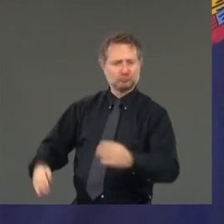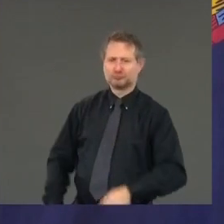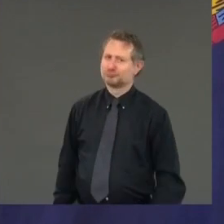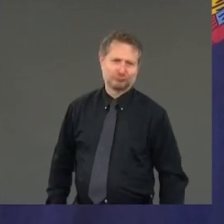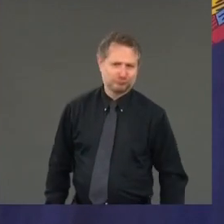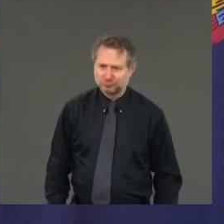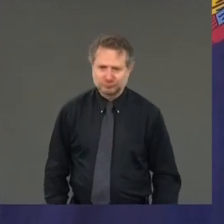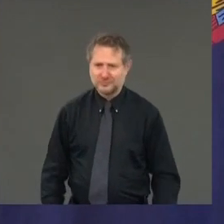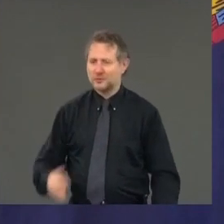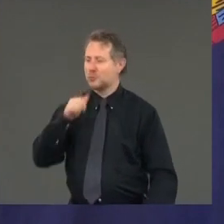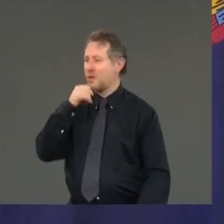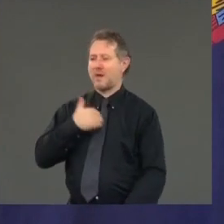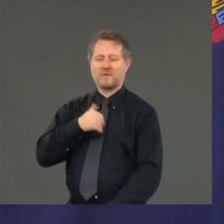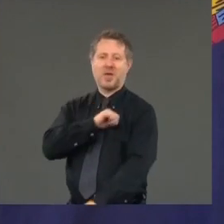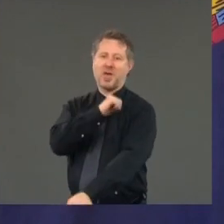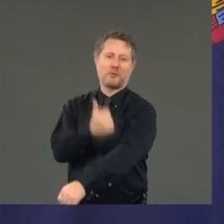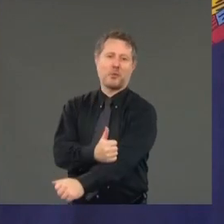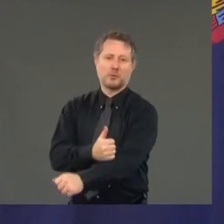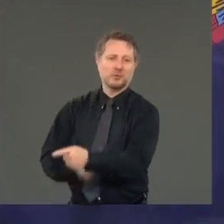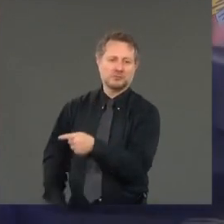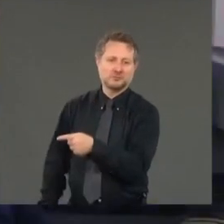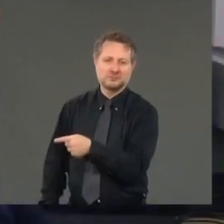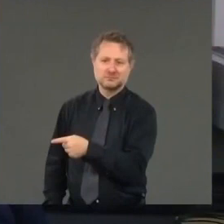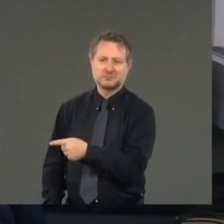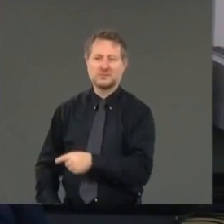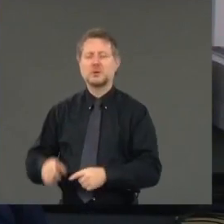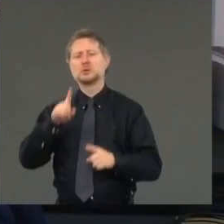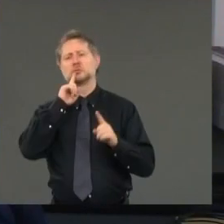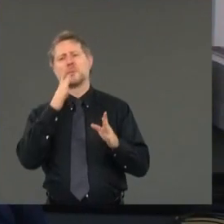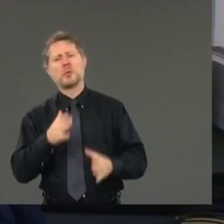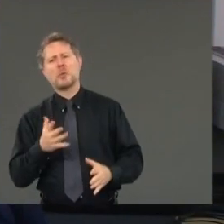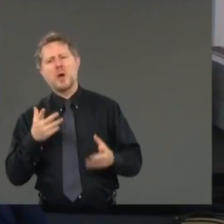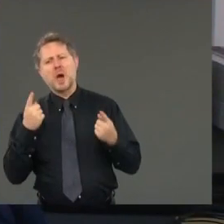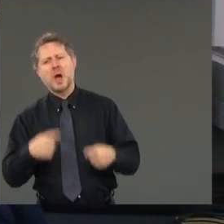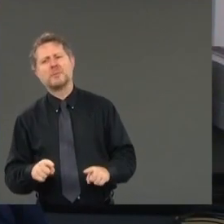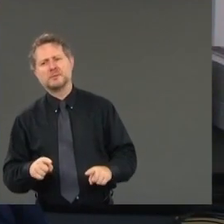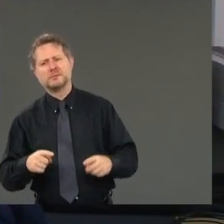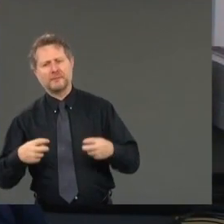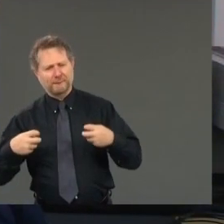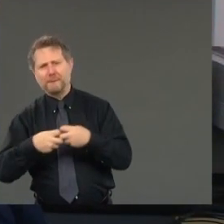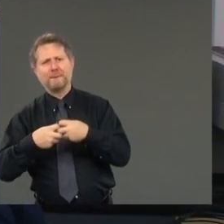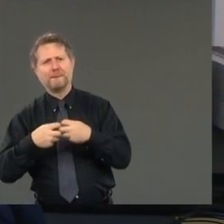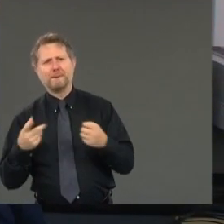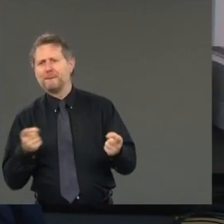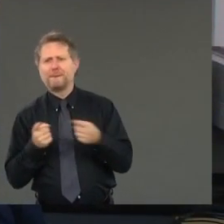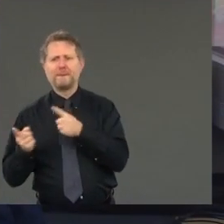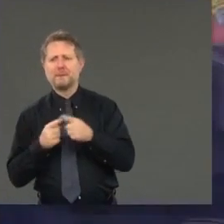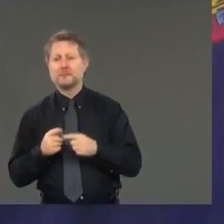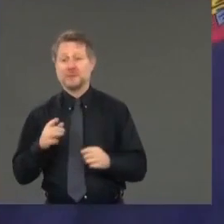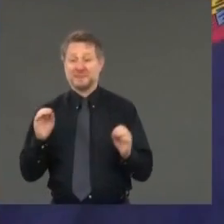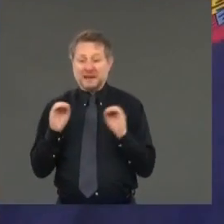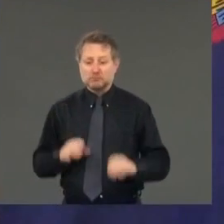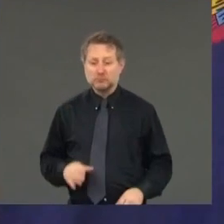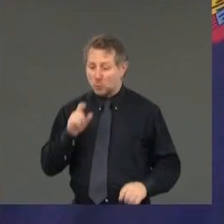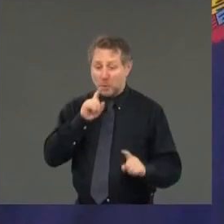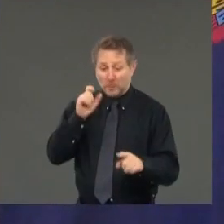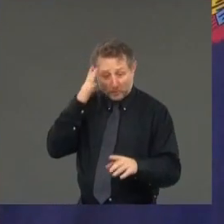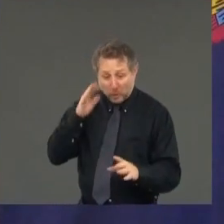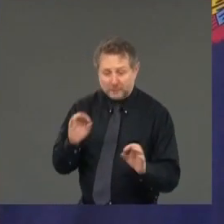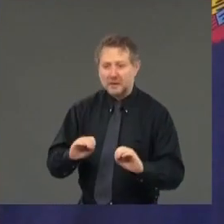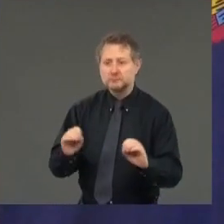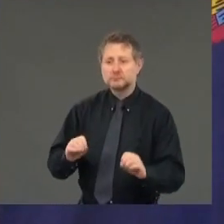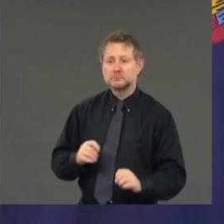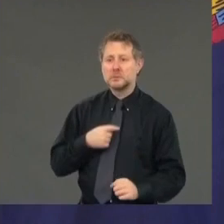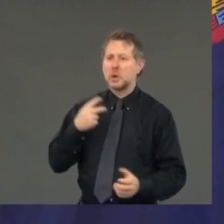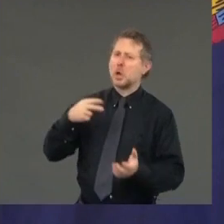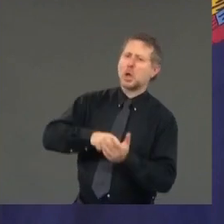have. So what happens then? Nothing. What happens if you stand up and say, I think New York